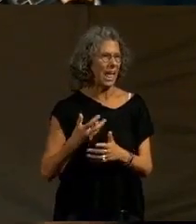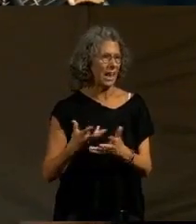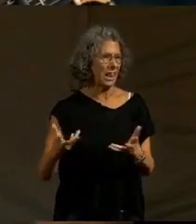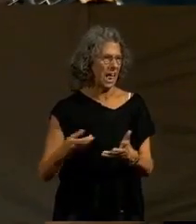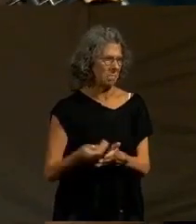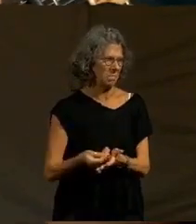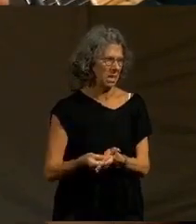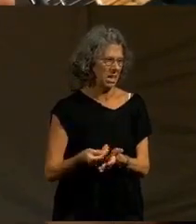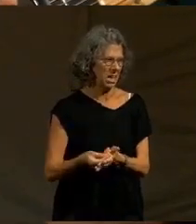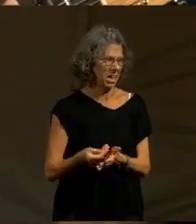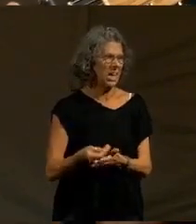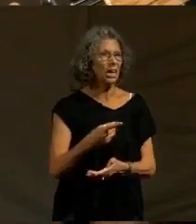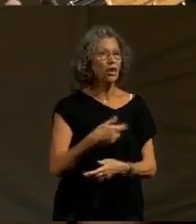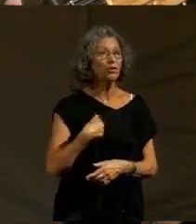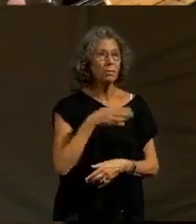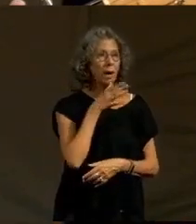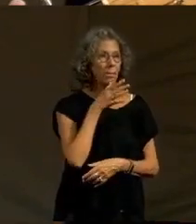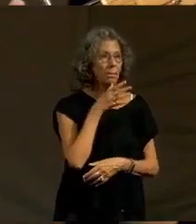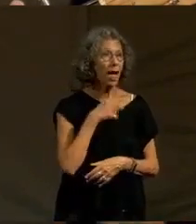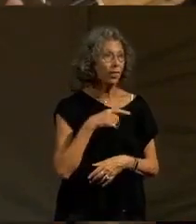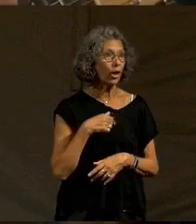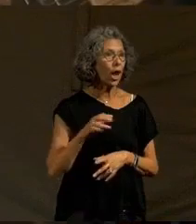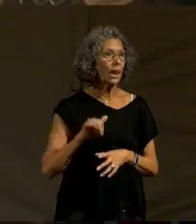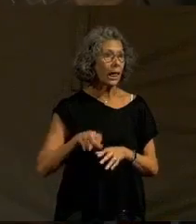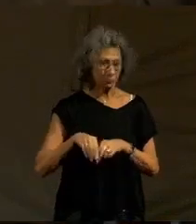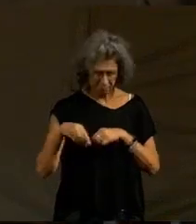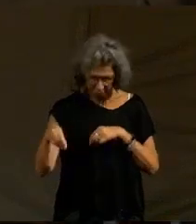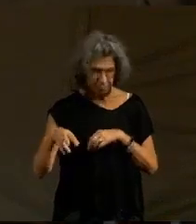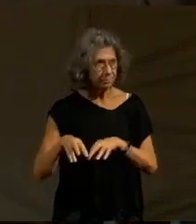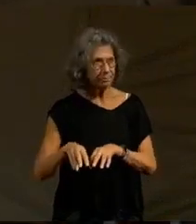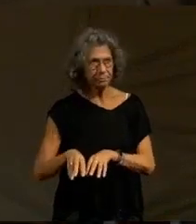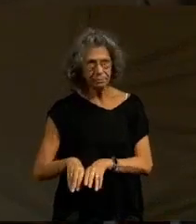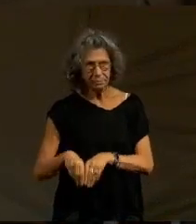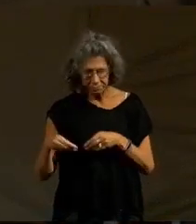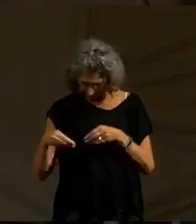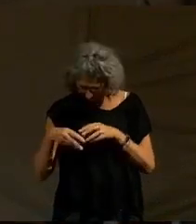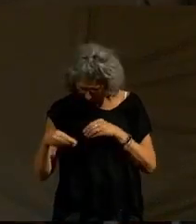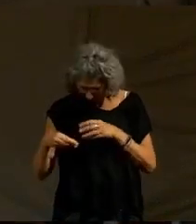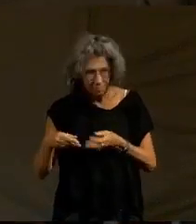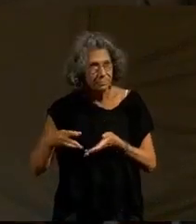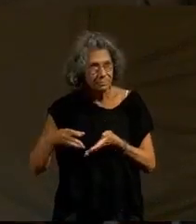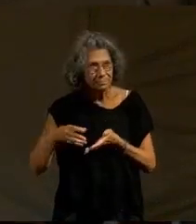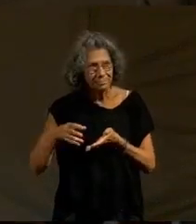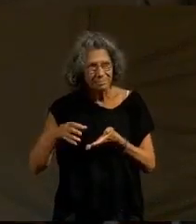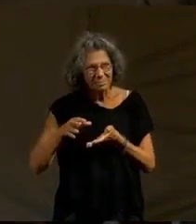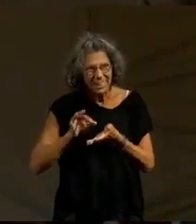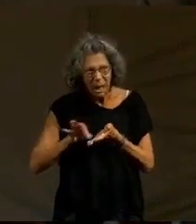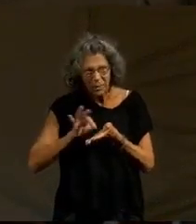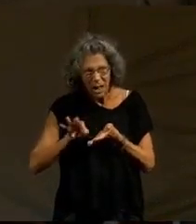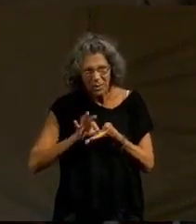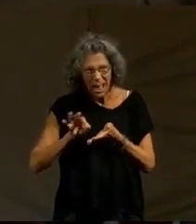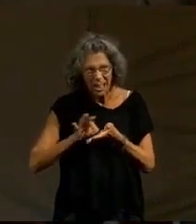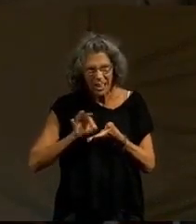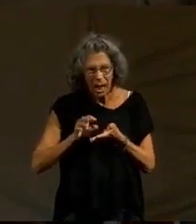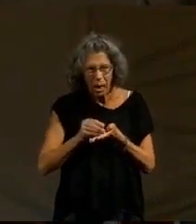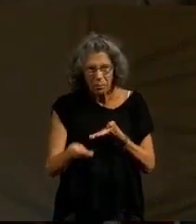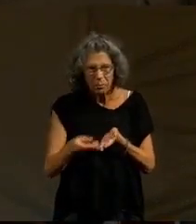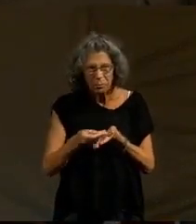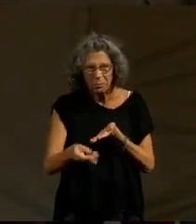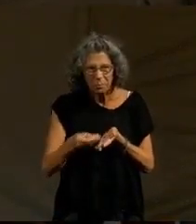my grandmother went inside her secret grandma purse. Since she was holding the money, and she began to count, she said, let me